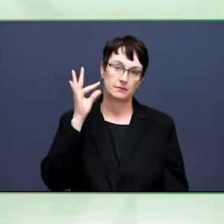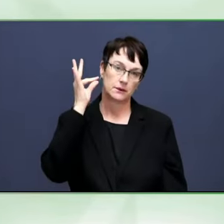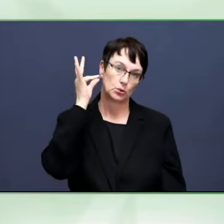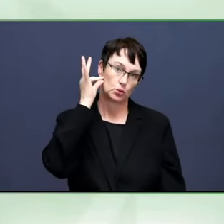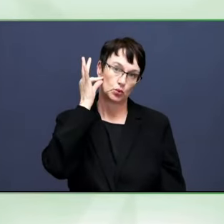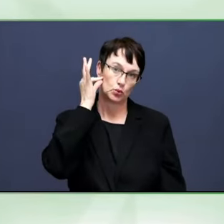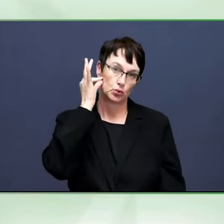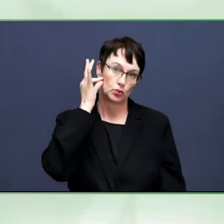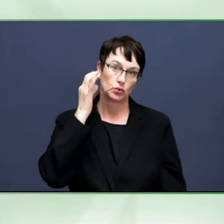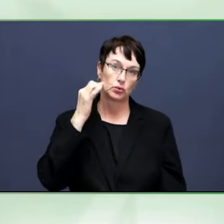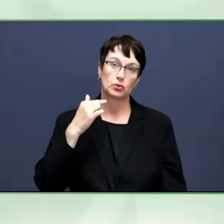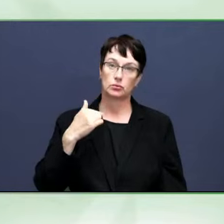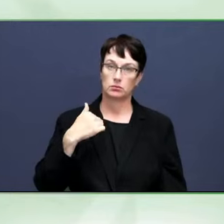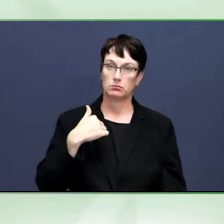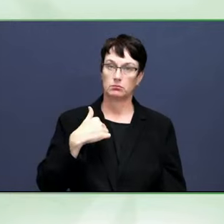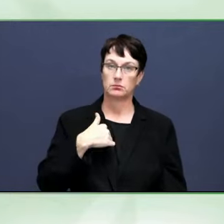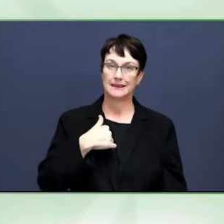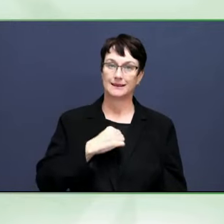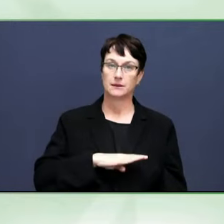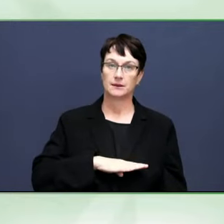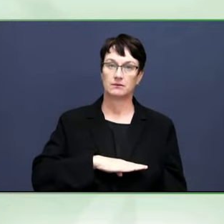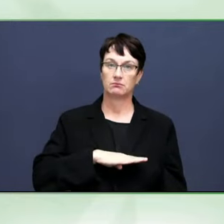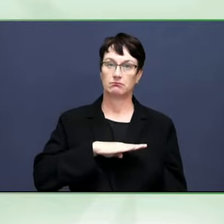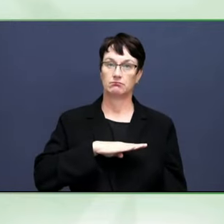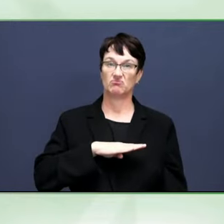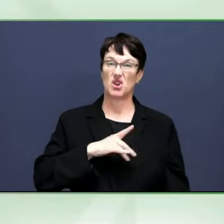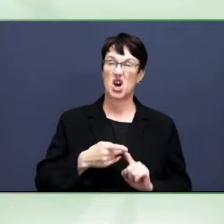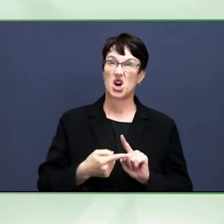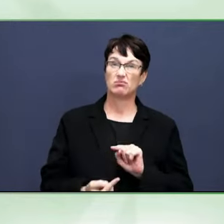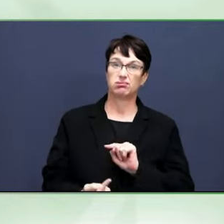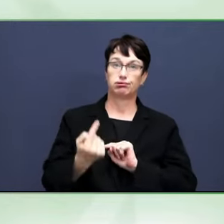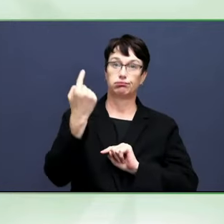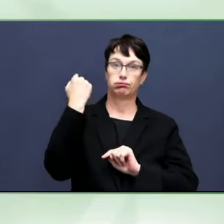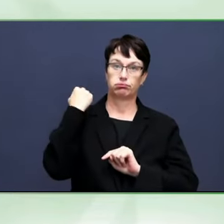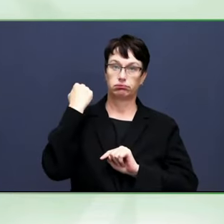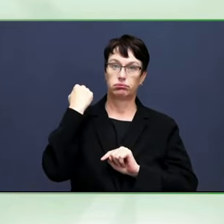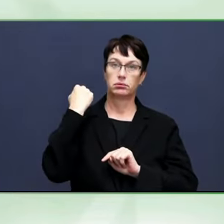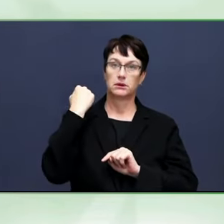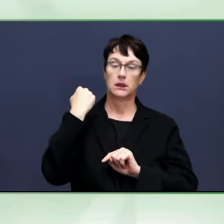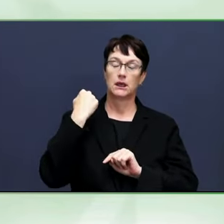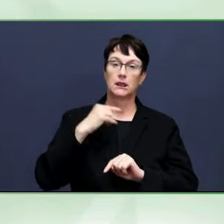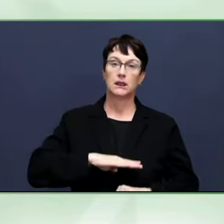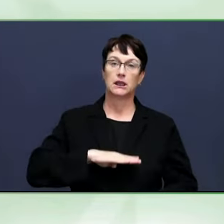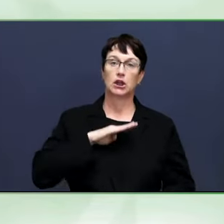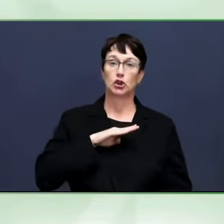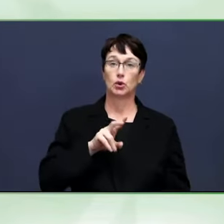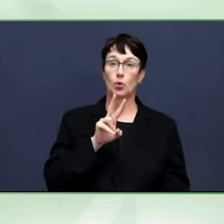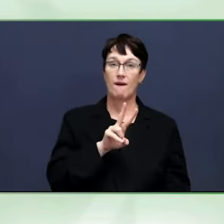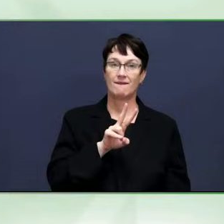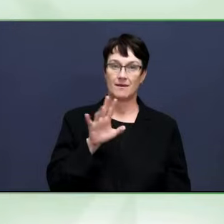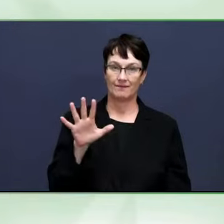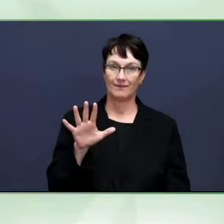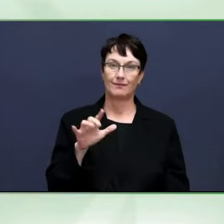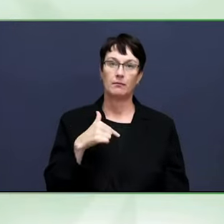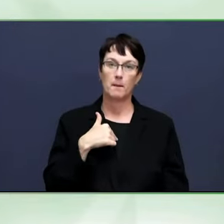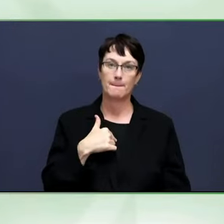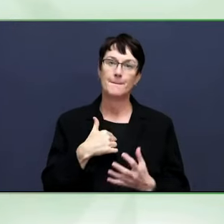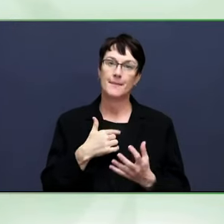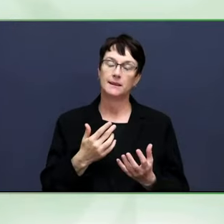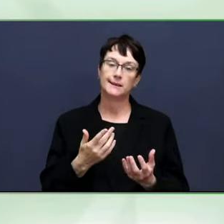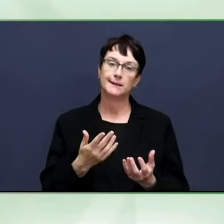at the Park School of Baltimore, who accepted little six-year-old, newly deafened